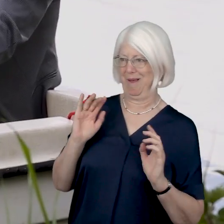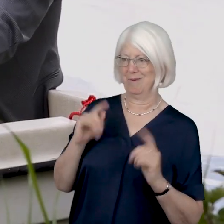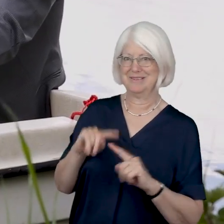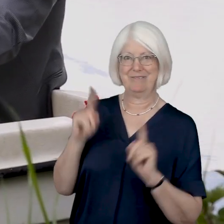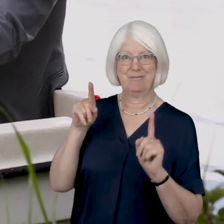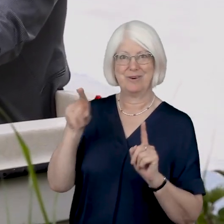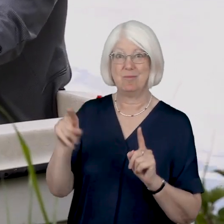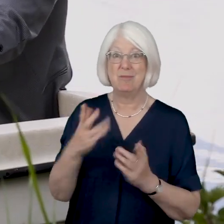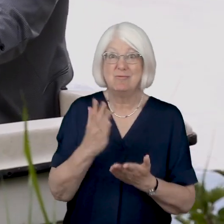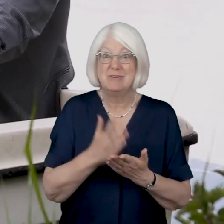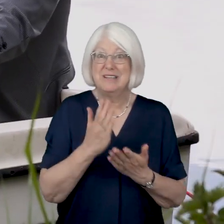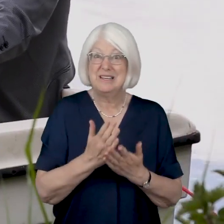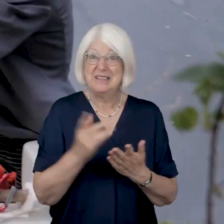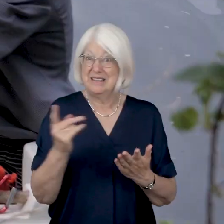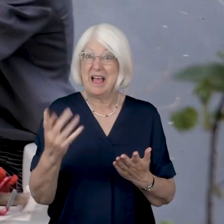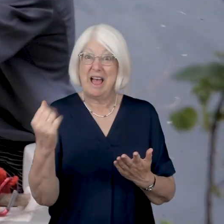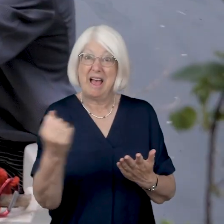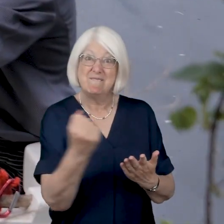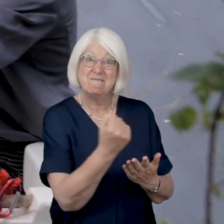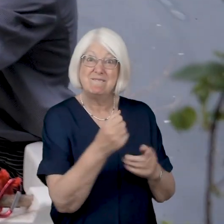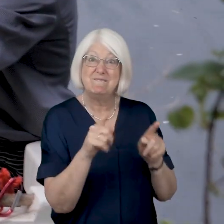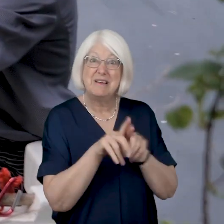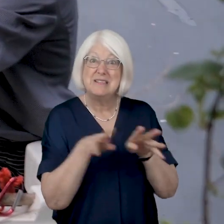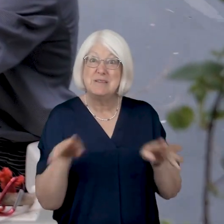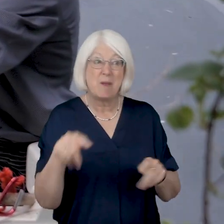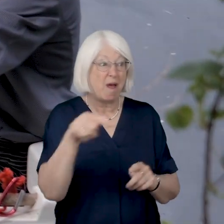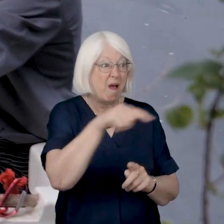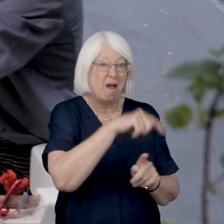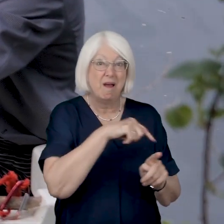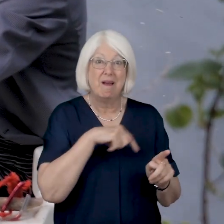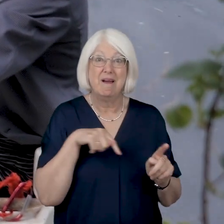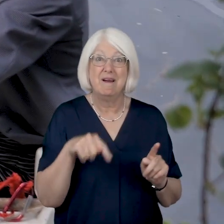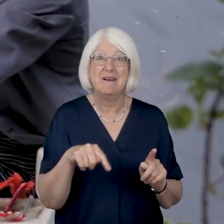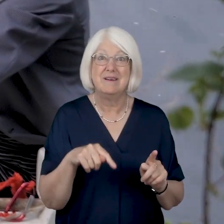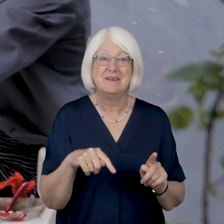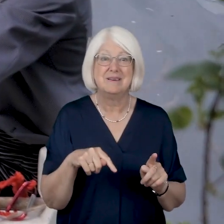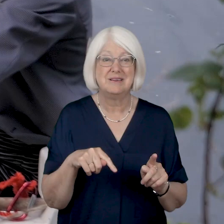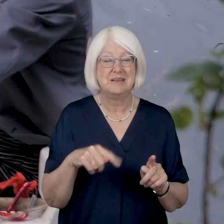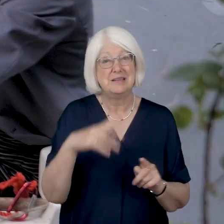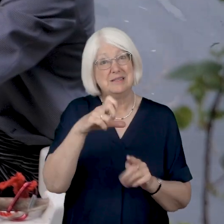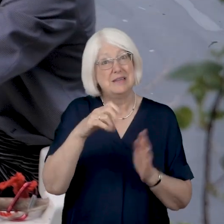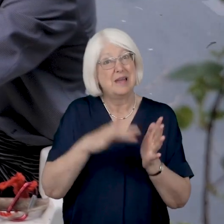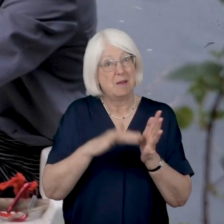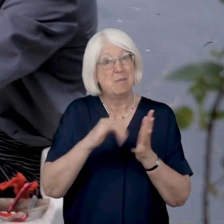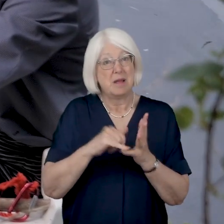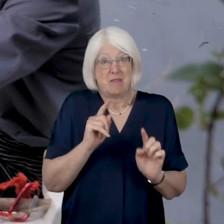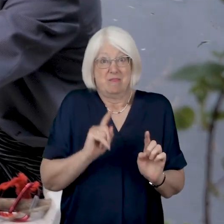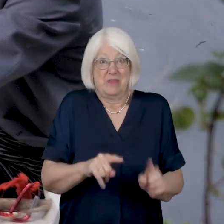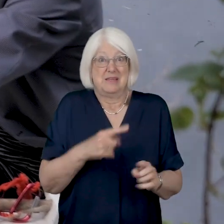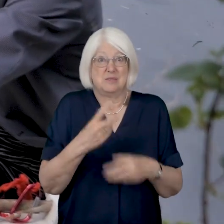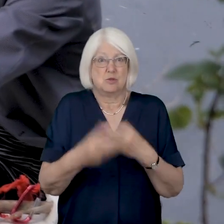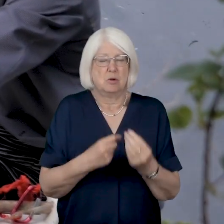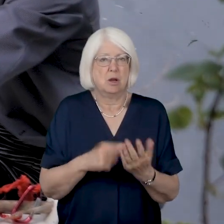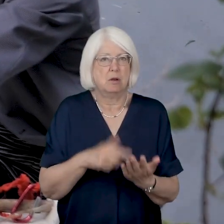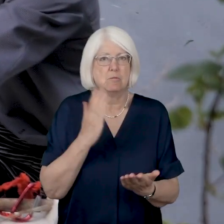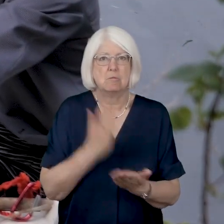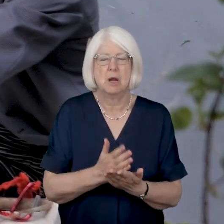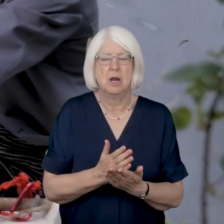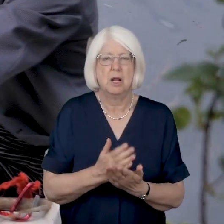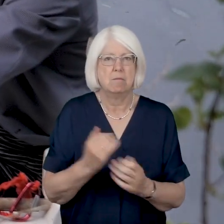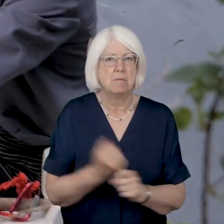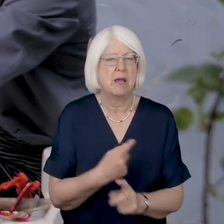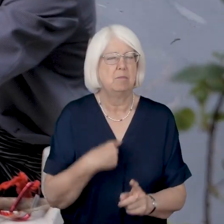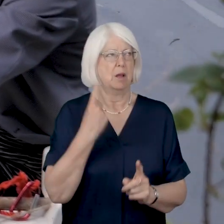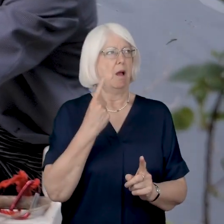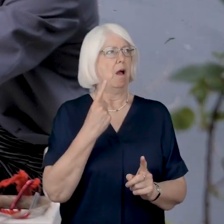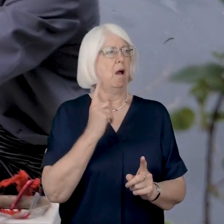places are everywhere. And certainly at CMS, this story, I would say, has rocked us to the core, in that it's